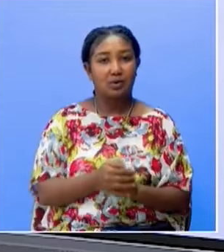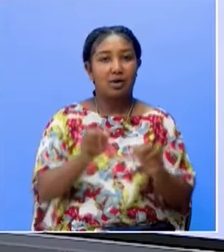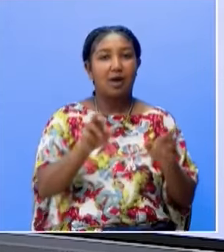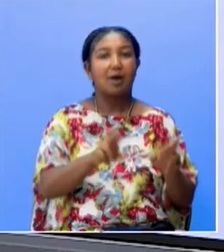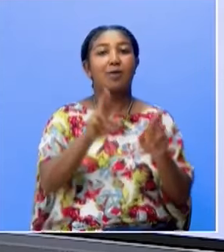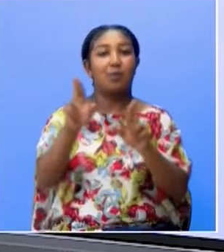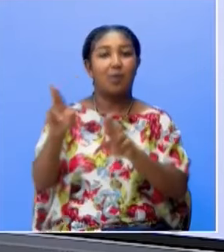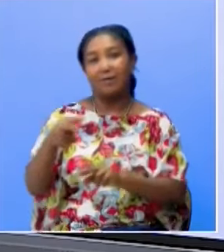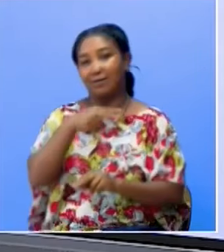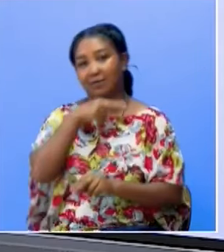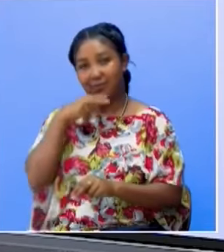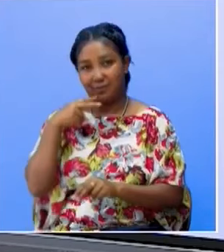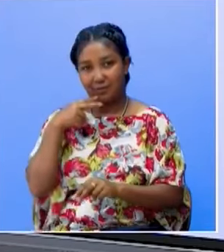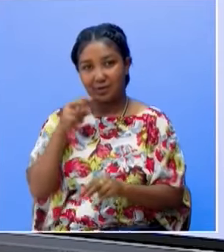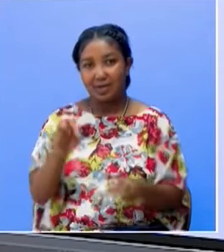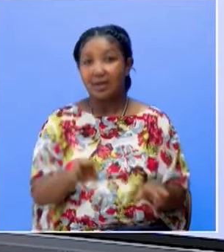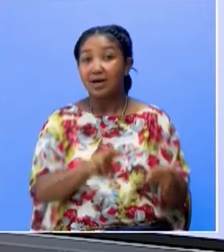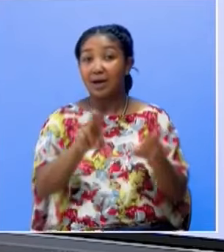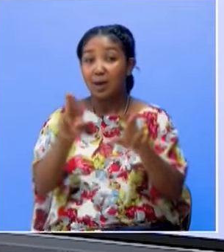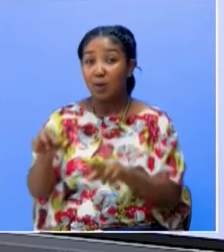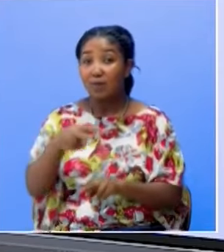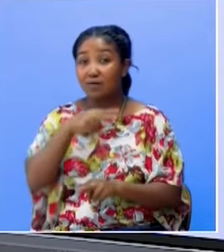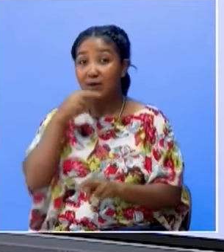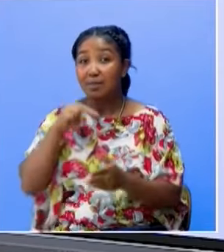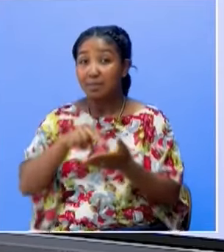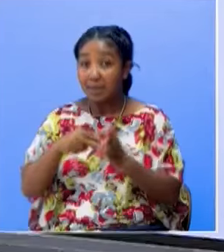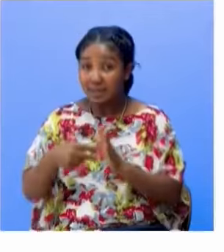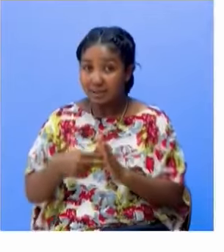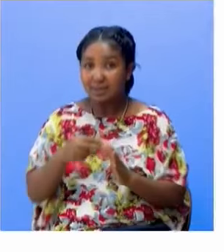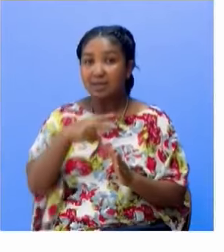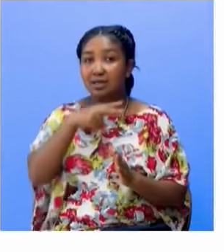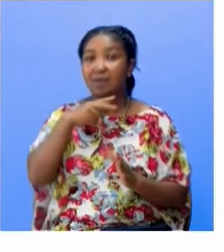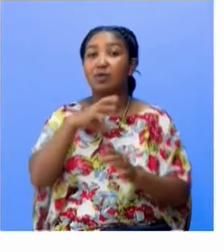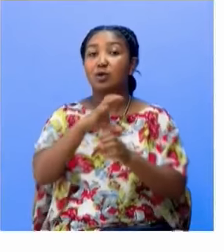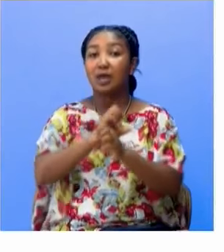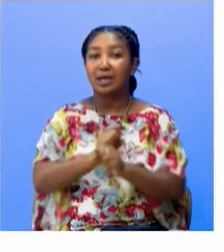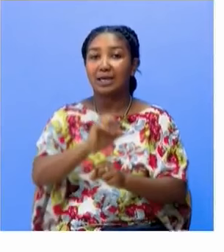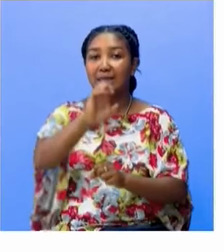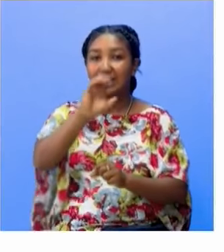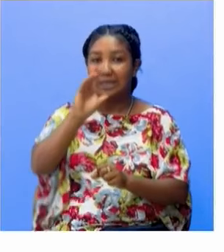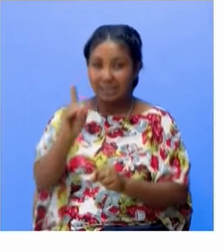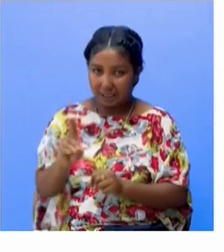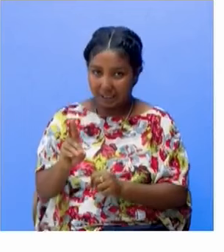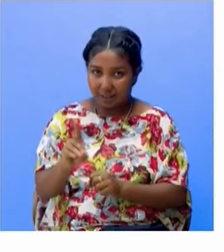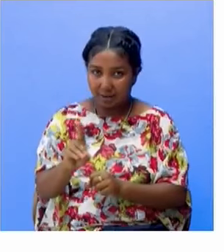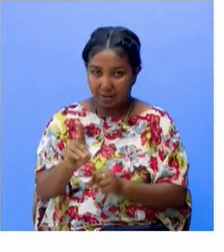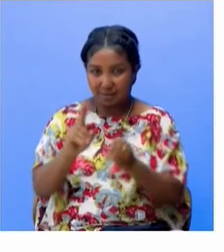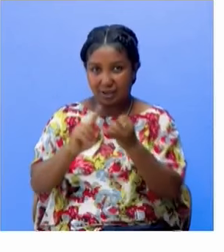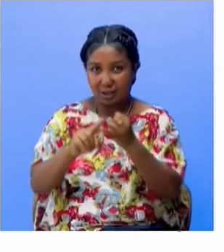verb. Regular verb means the verb which takes ed,